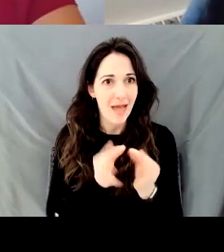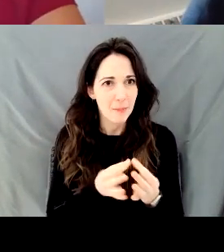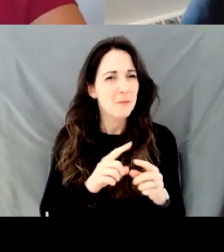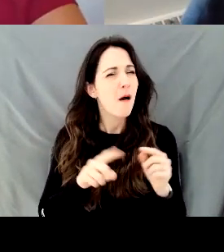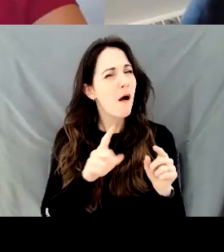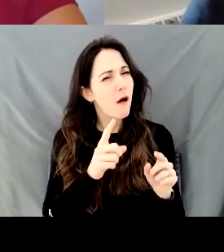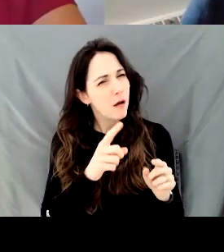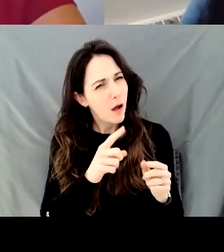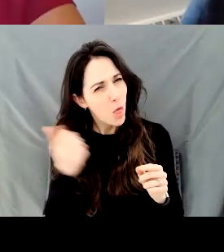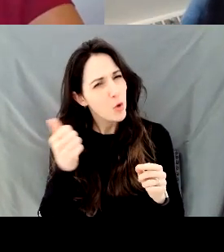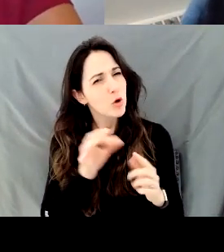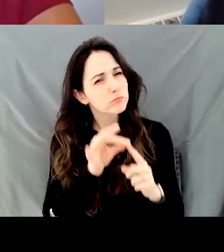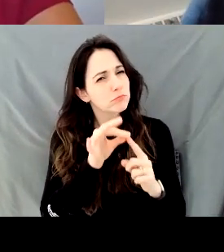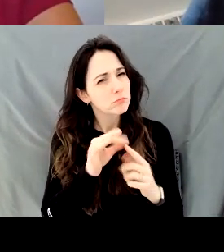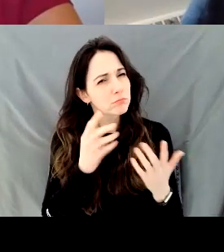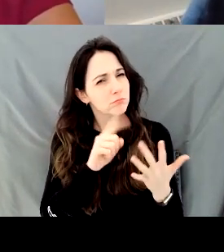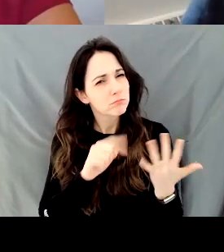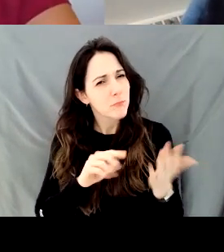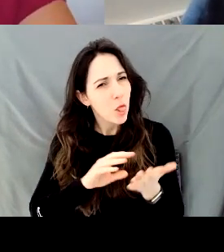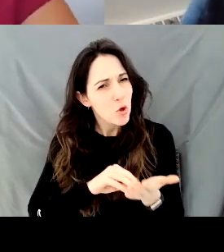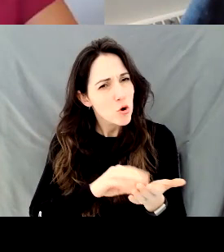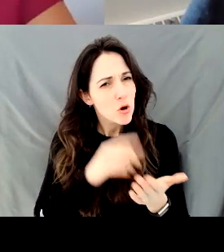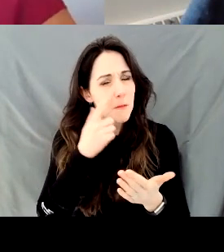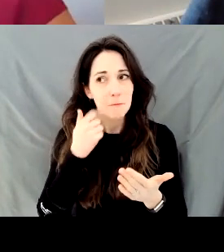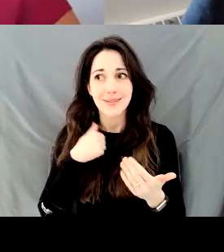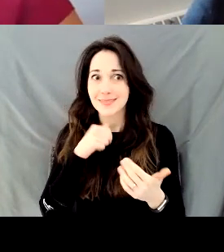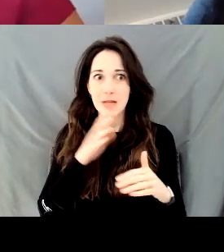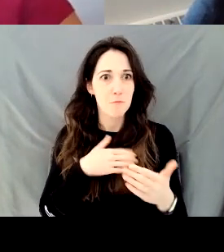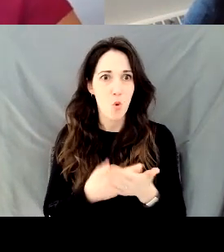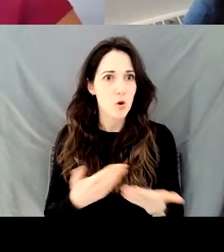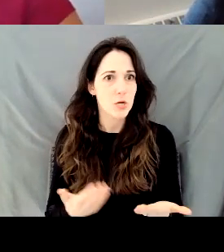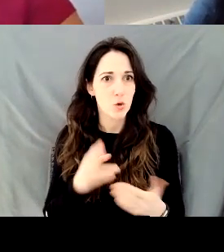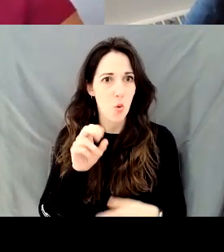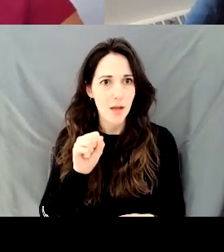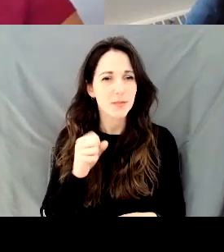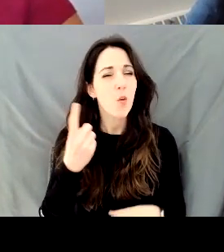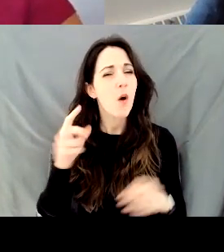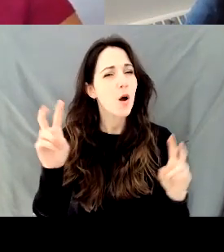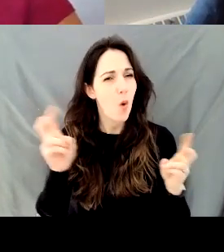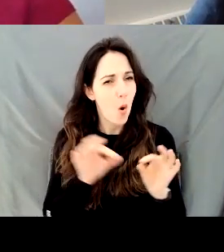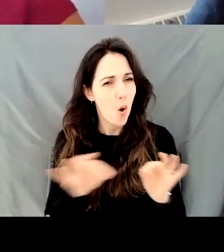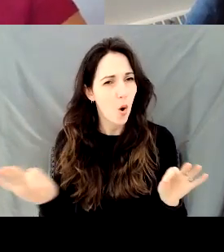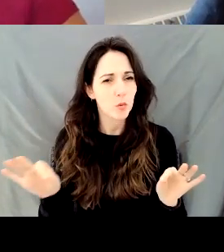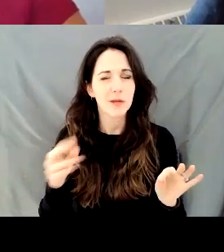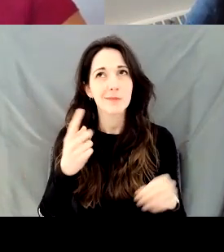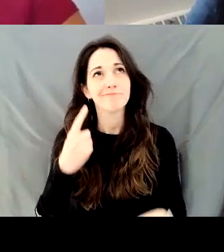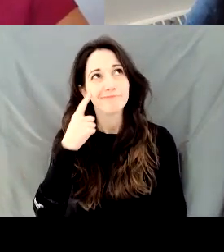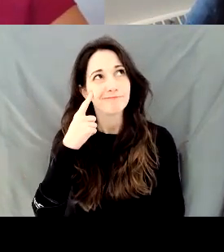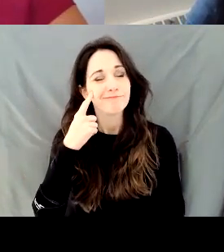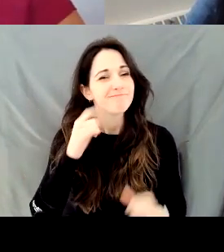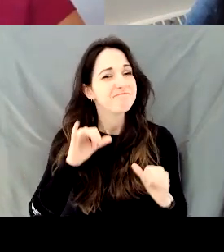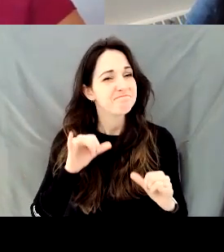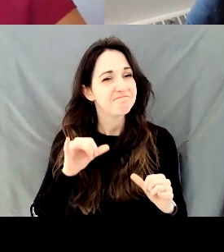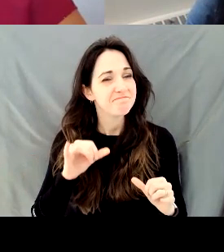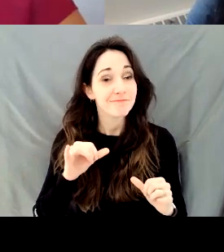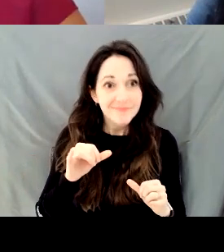right? There's this like great quote that I always go back to. So if you've ever